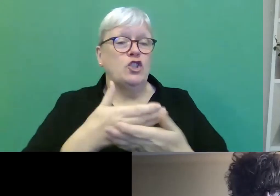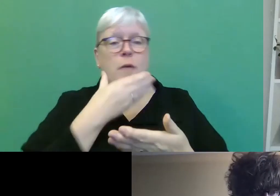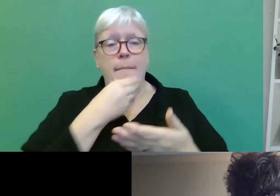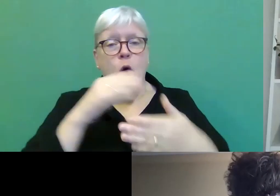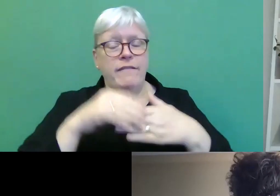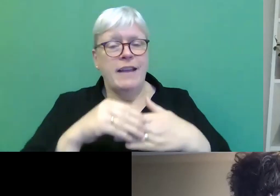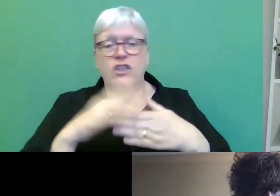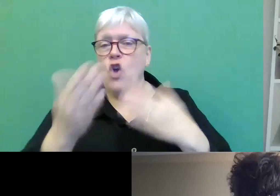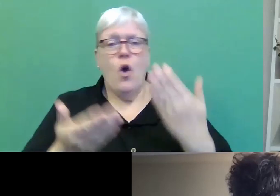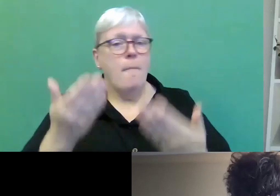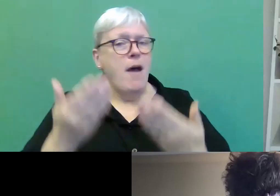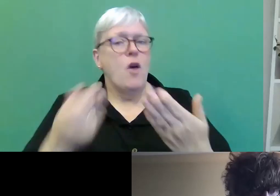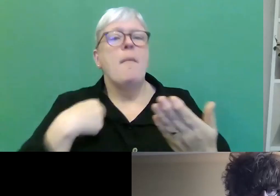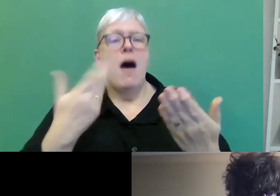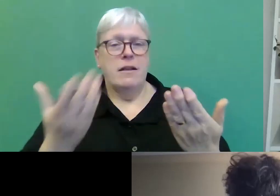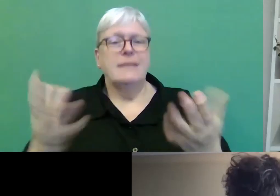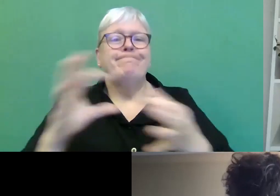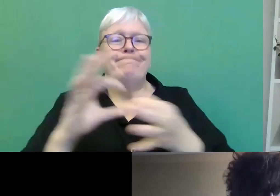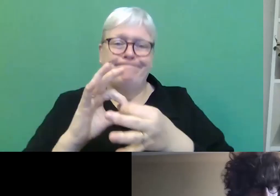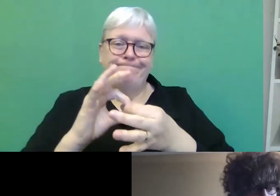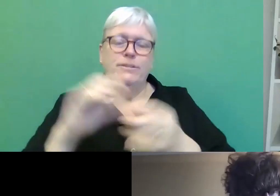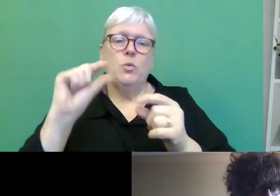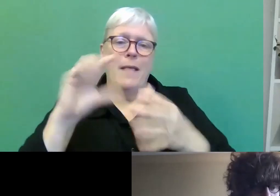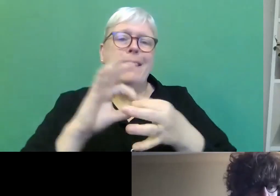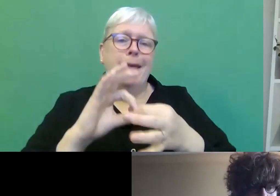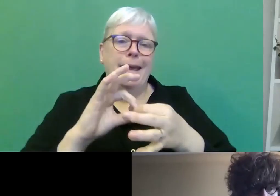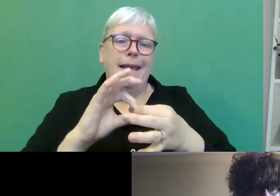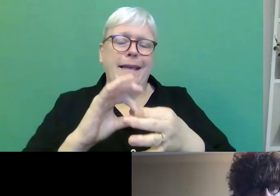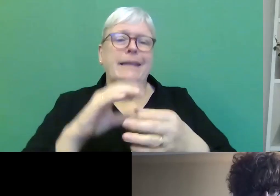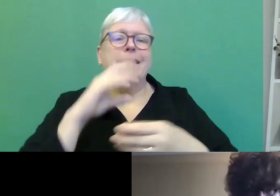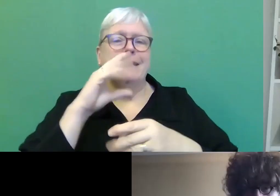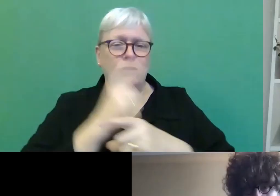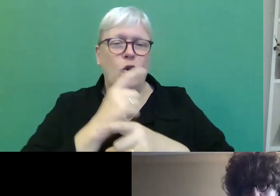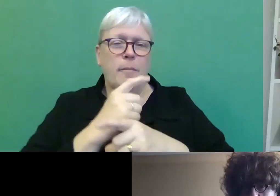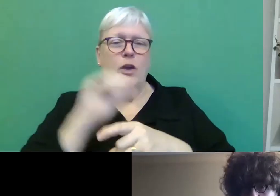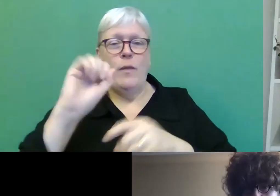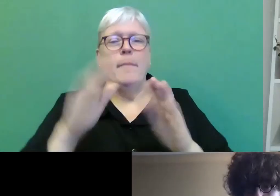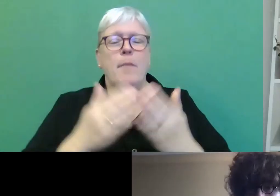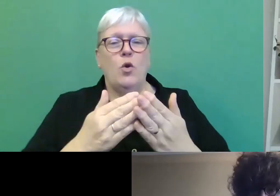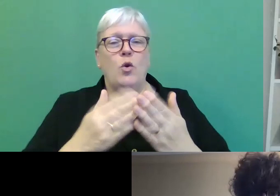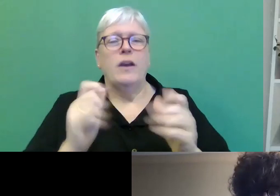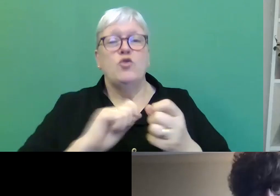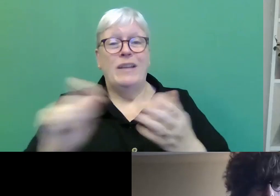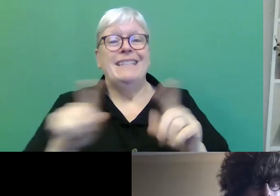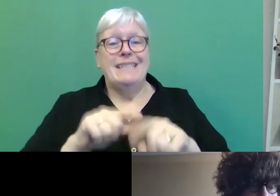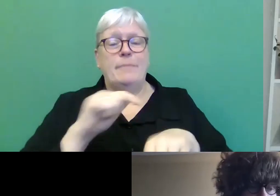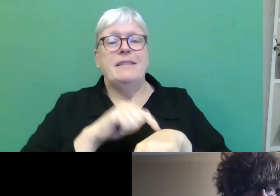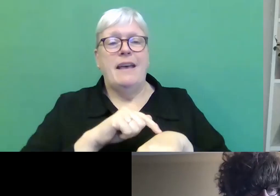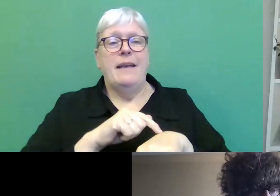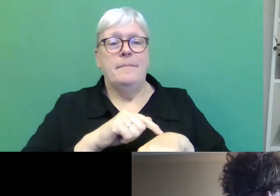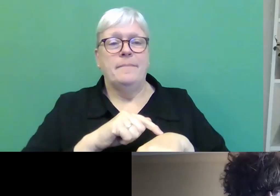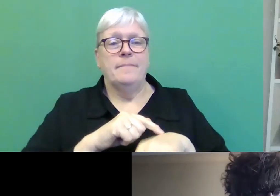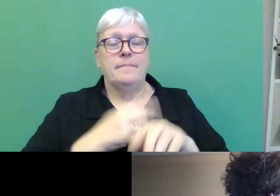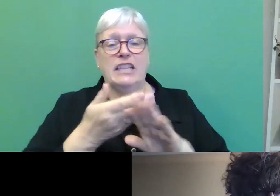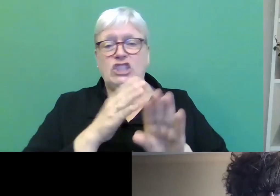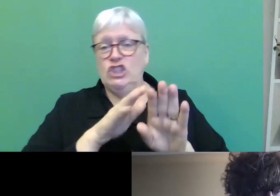comparative piece, but definitely a collection of poems that is speaking to this book and was written alongside this book. It goes off on some